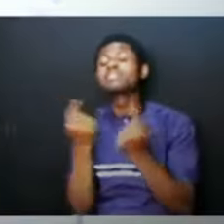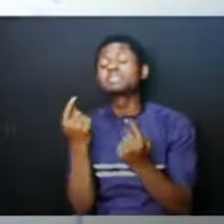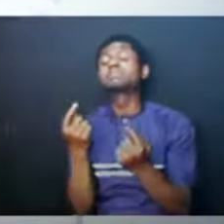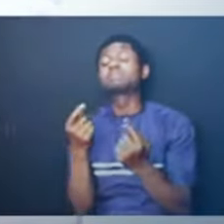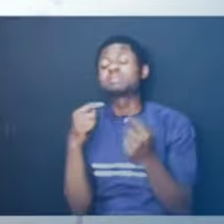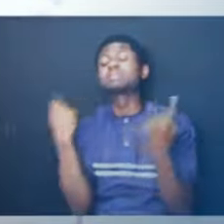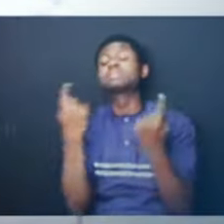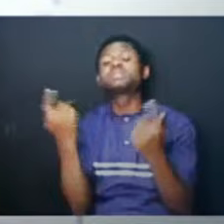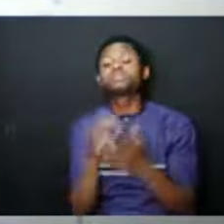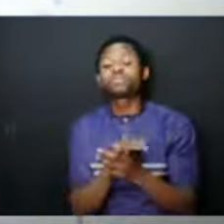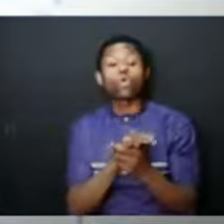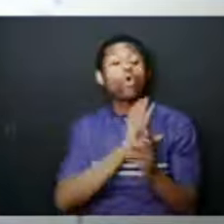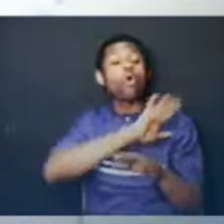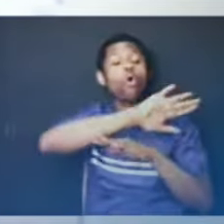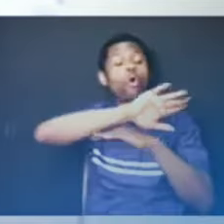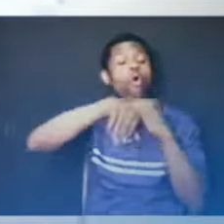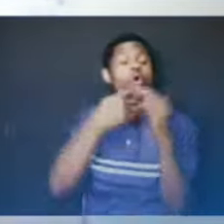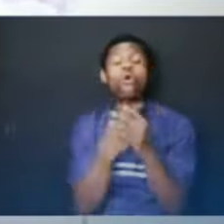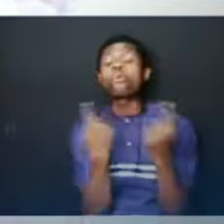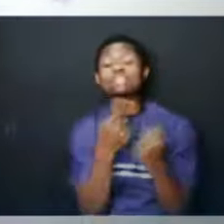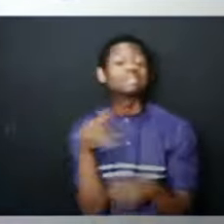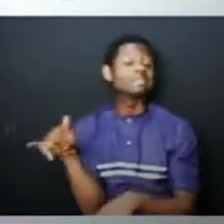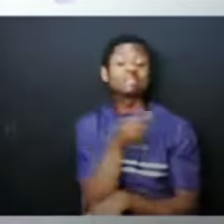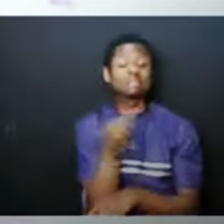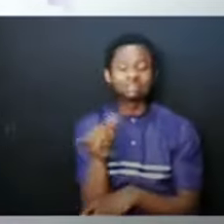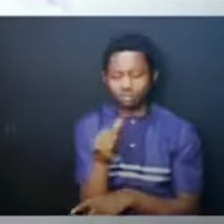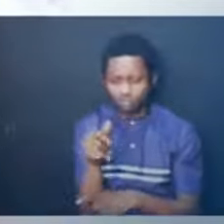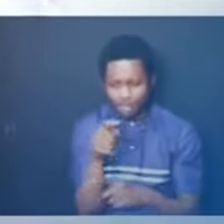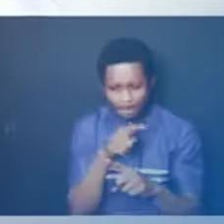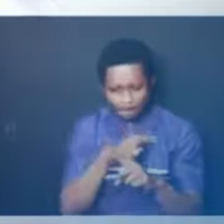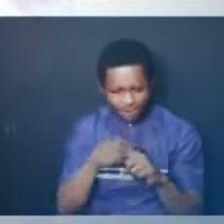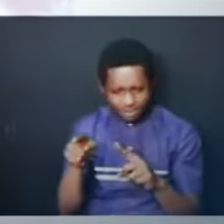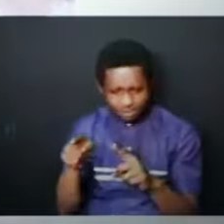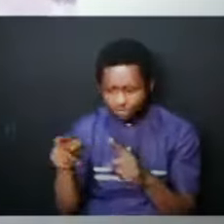weights are weighed.